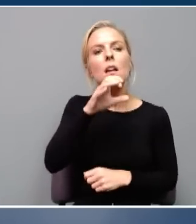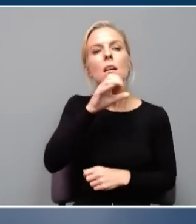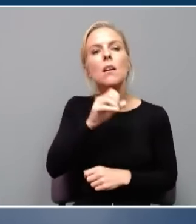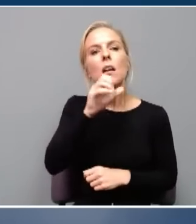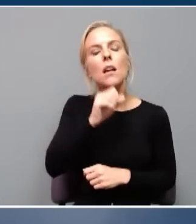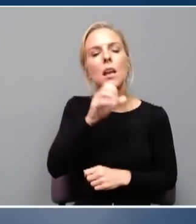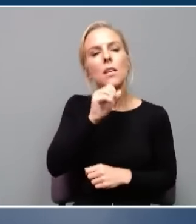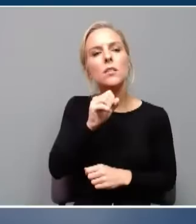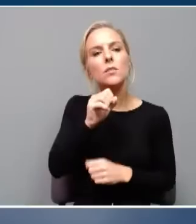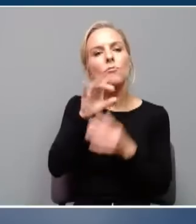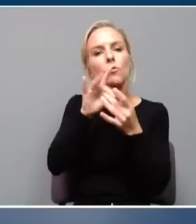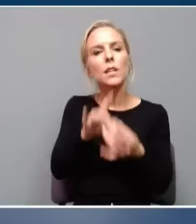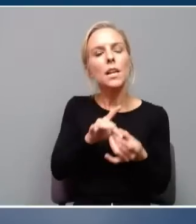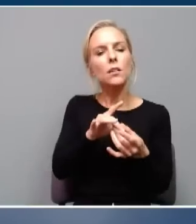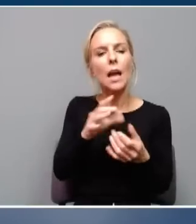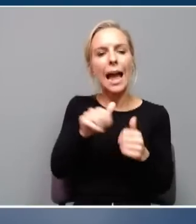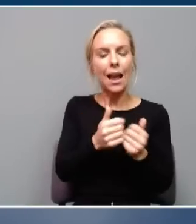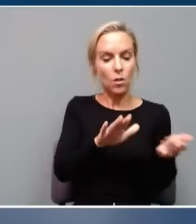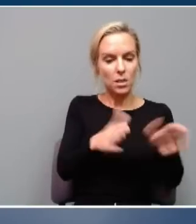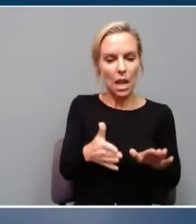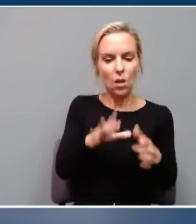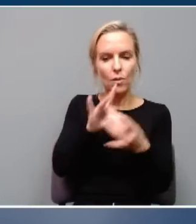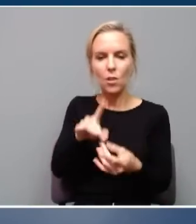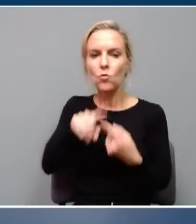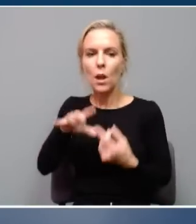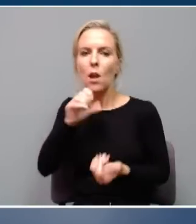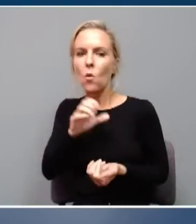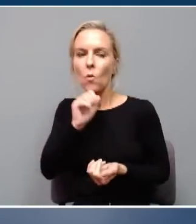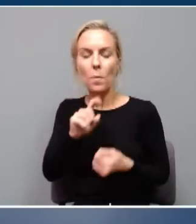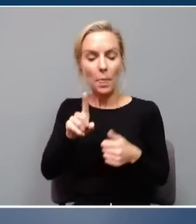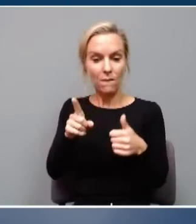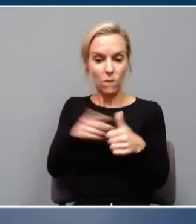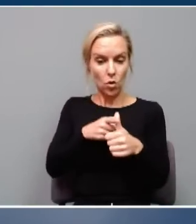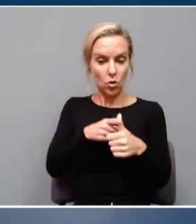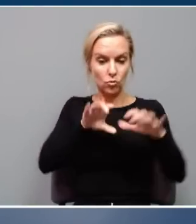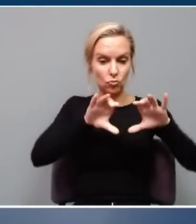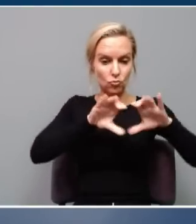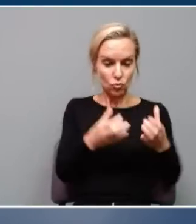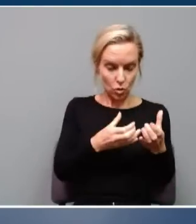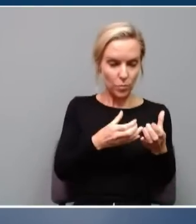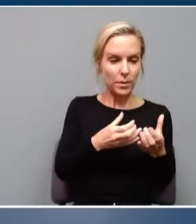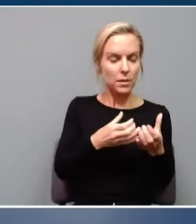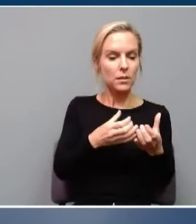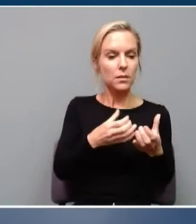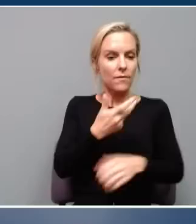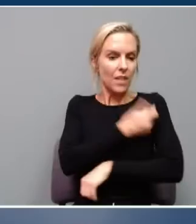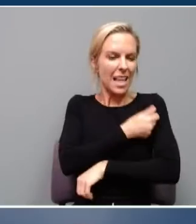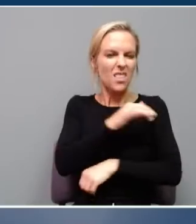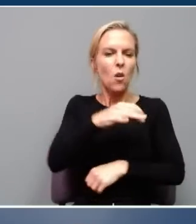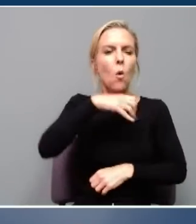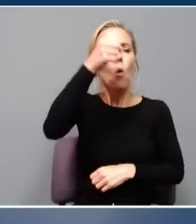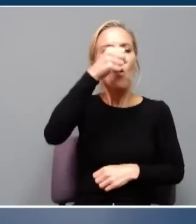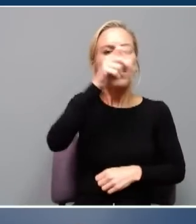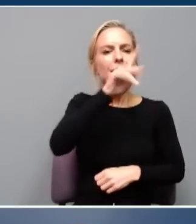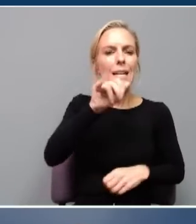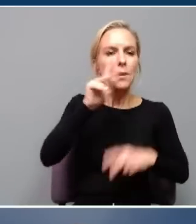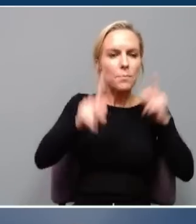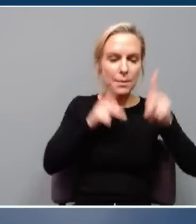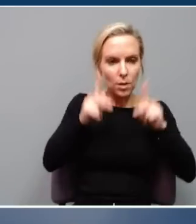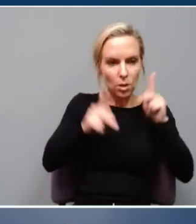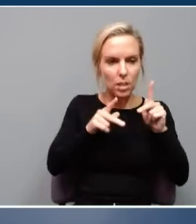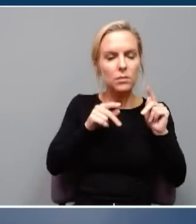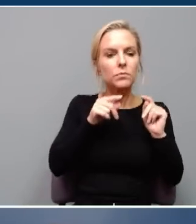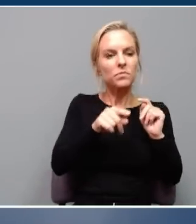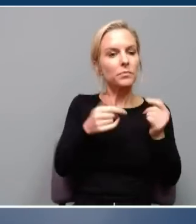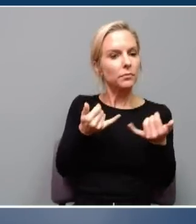deaths. The first people vaccinated were our older Kentuckians, and while they are still the most